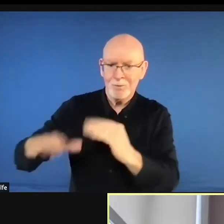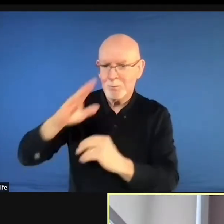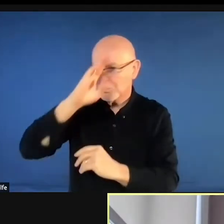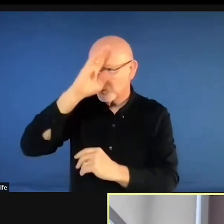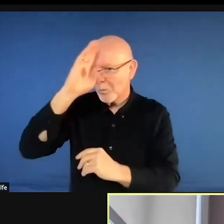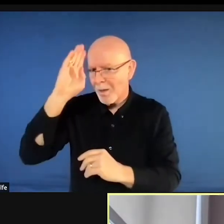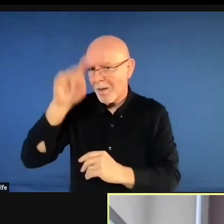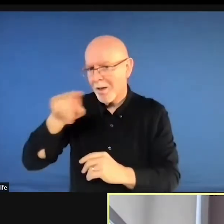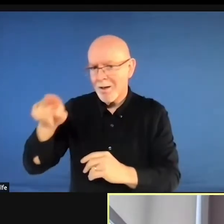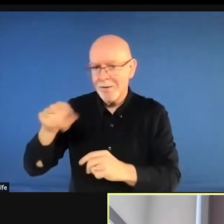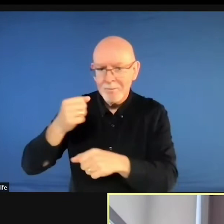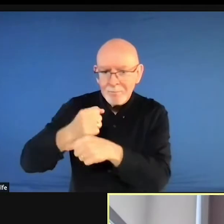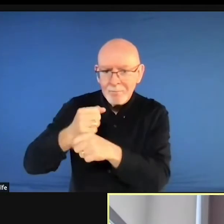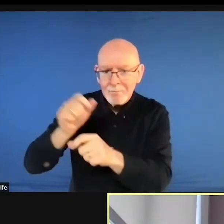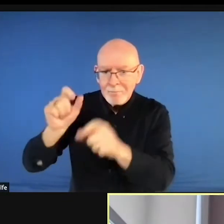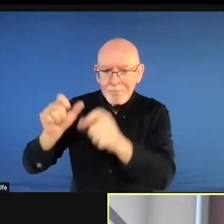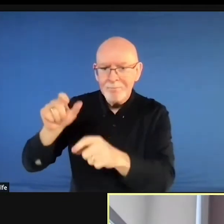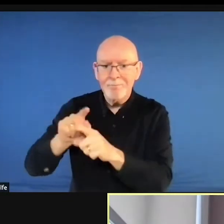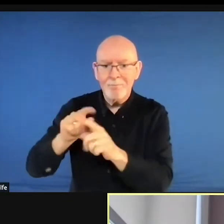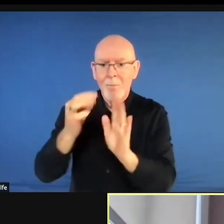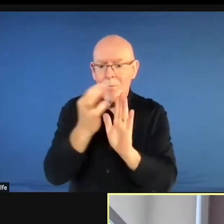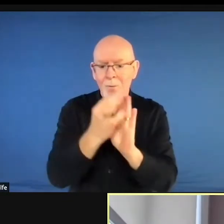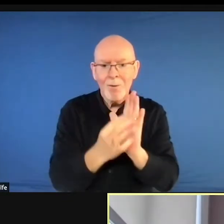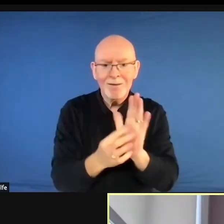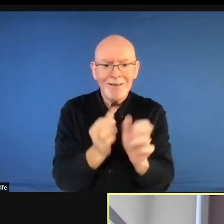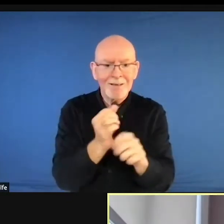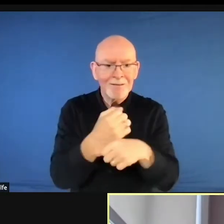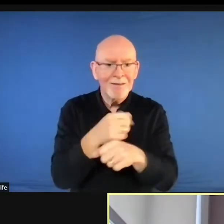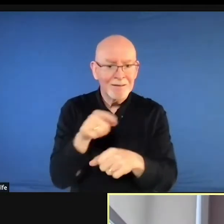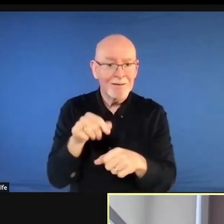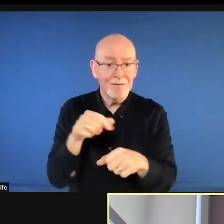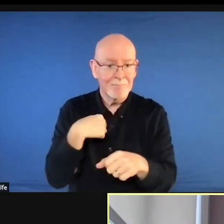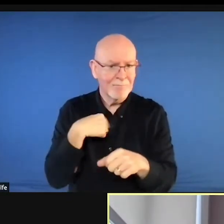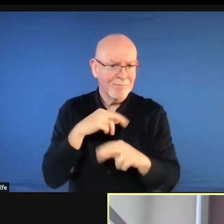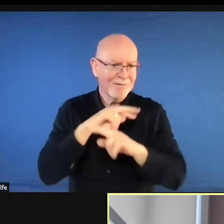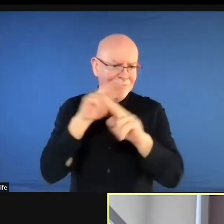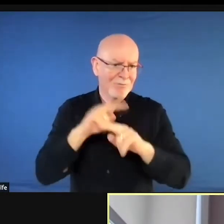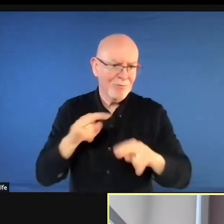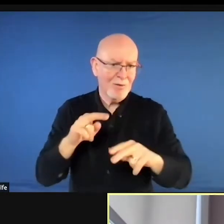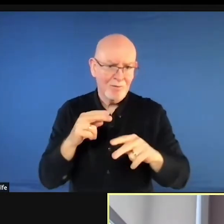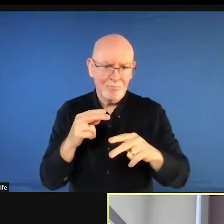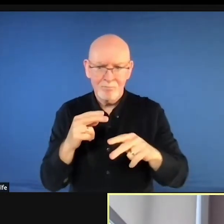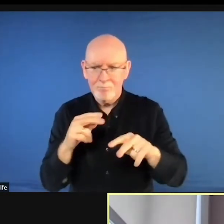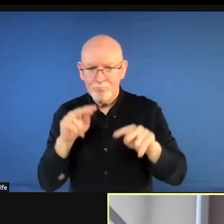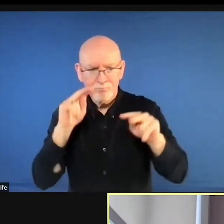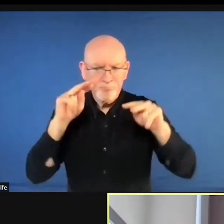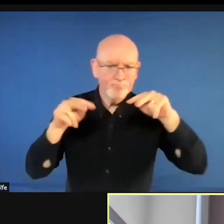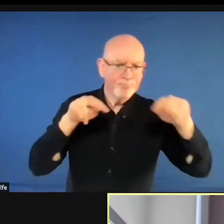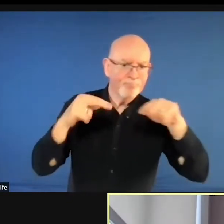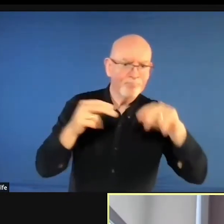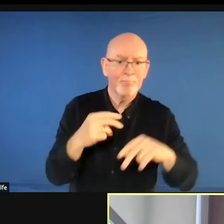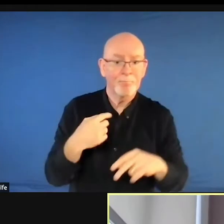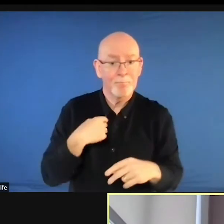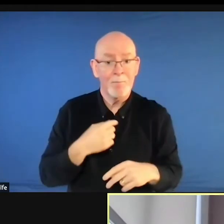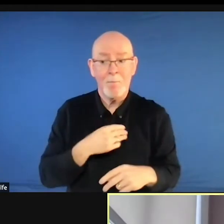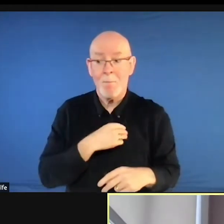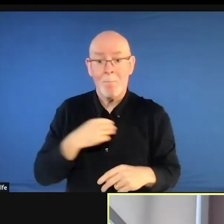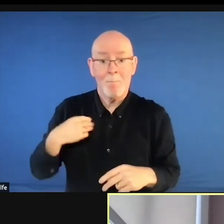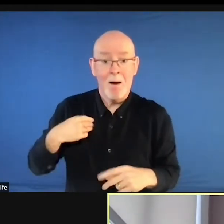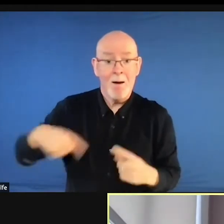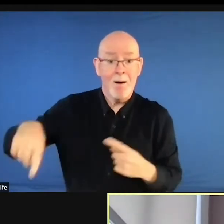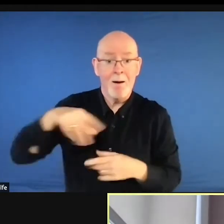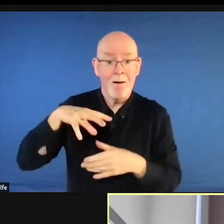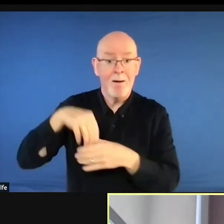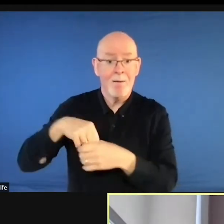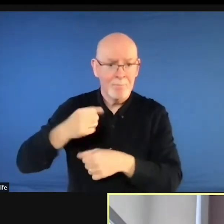with people in different regions of the world where forced migration is a pressing issue. Forced migration is